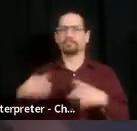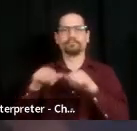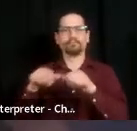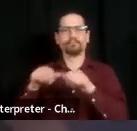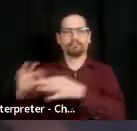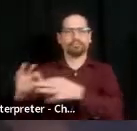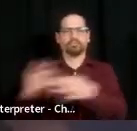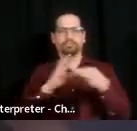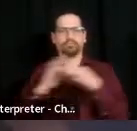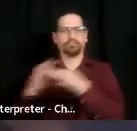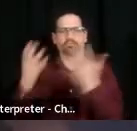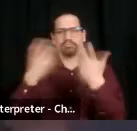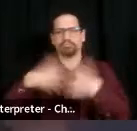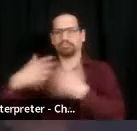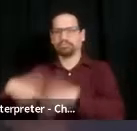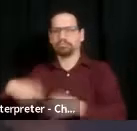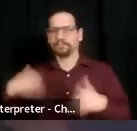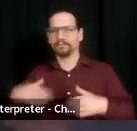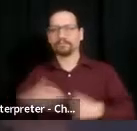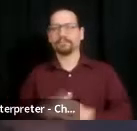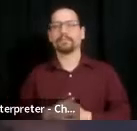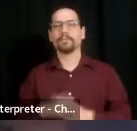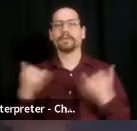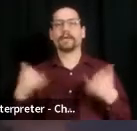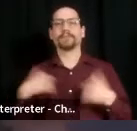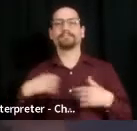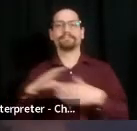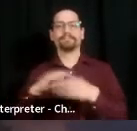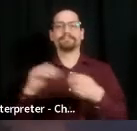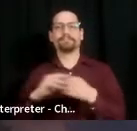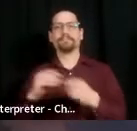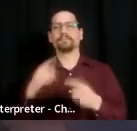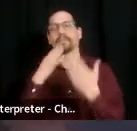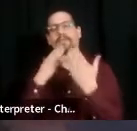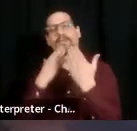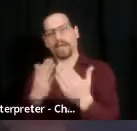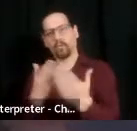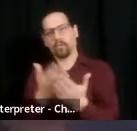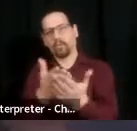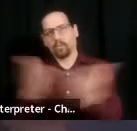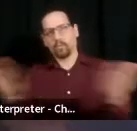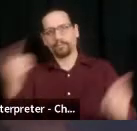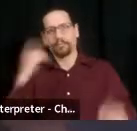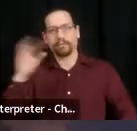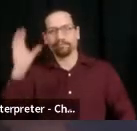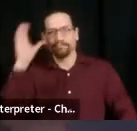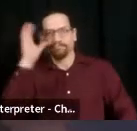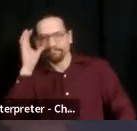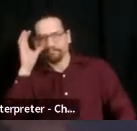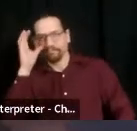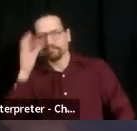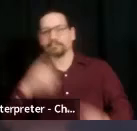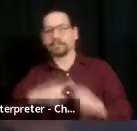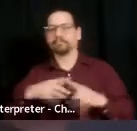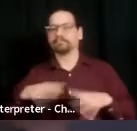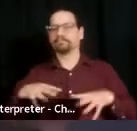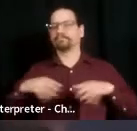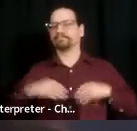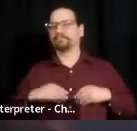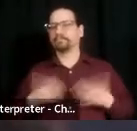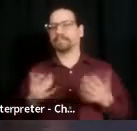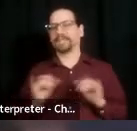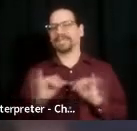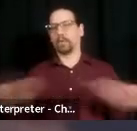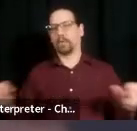you to everyone that listened to the message and stayed off the road and stay home. That has made a huge